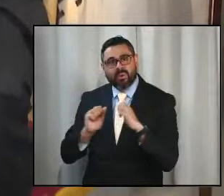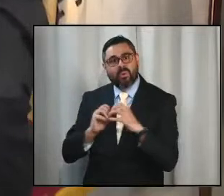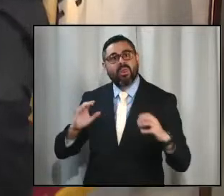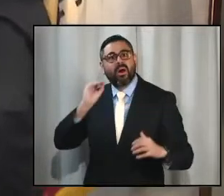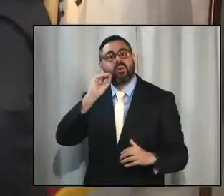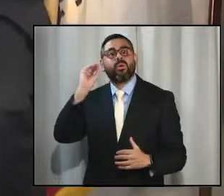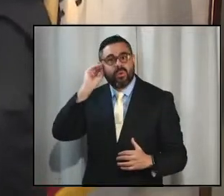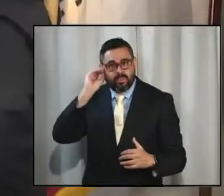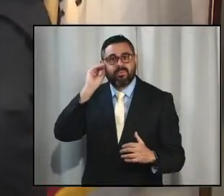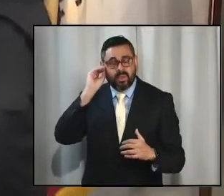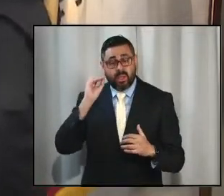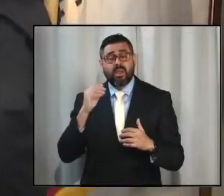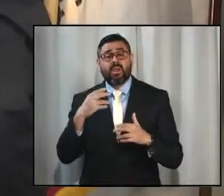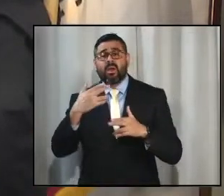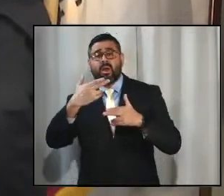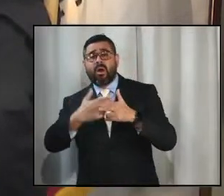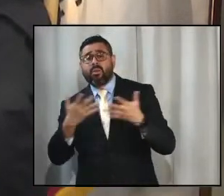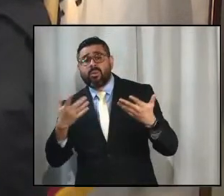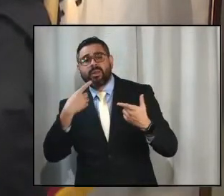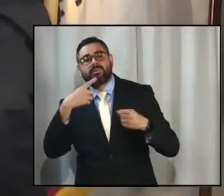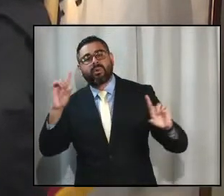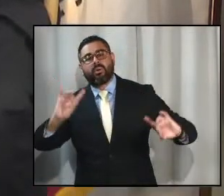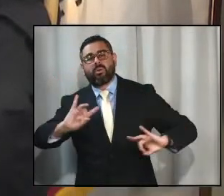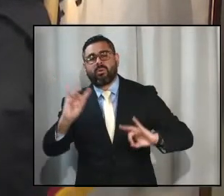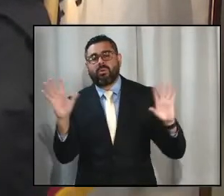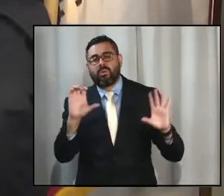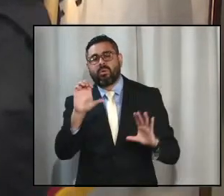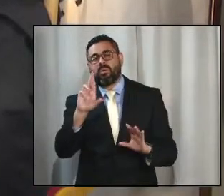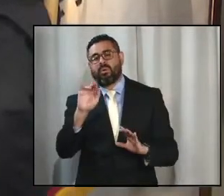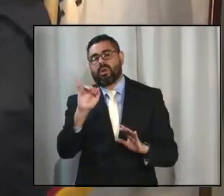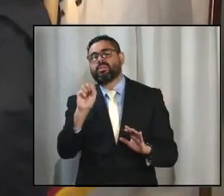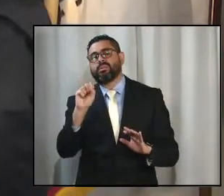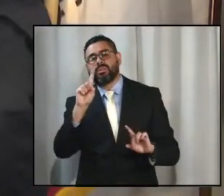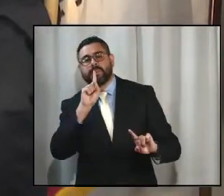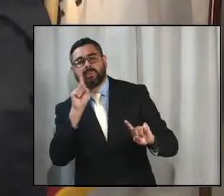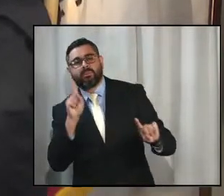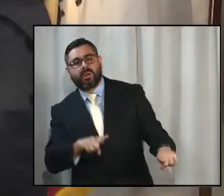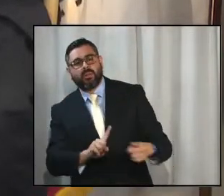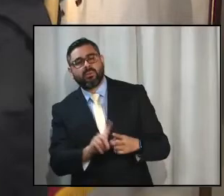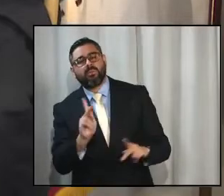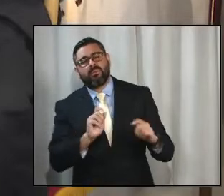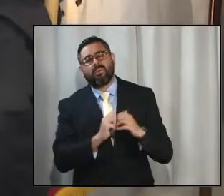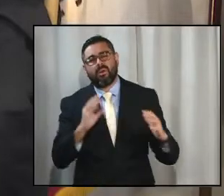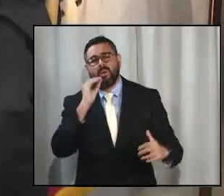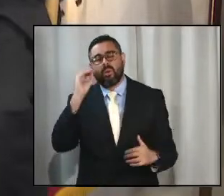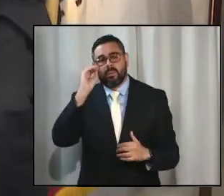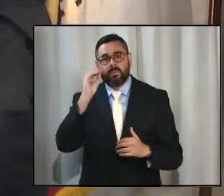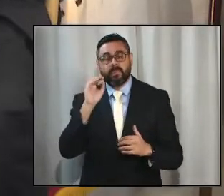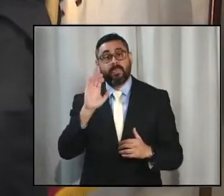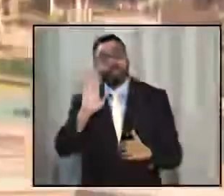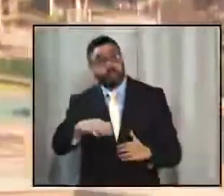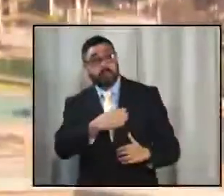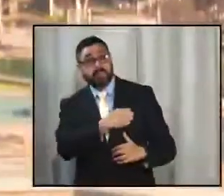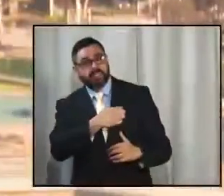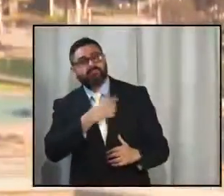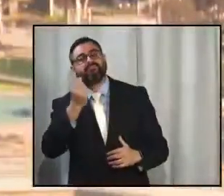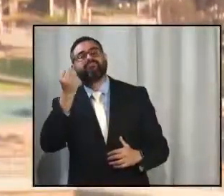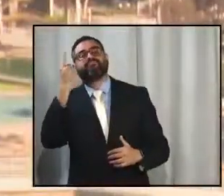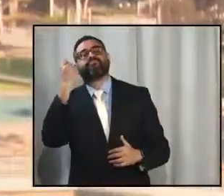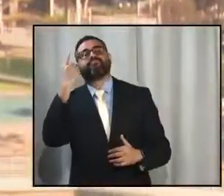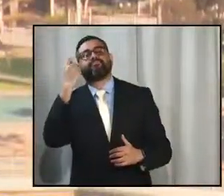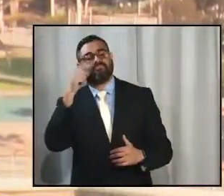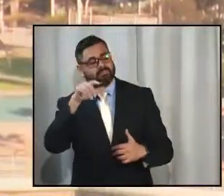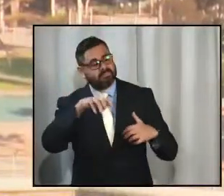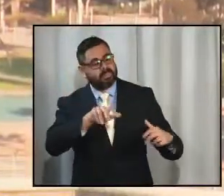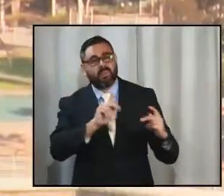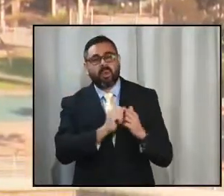homelessness crisis response that the city is moving forward with. So I want everybody to know that we recognize that homelessness is a